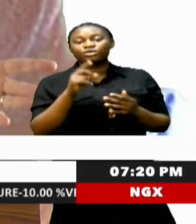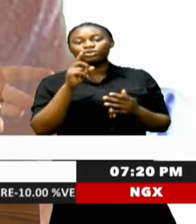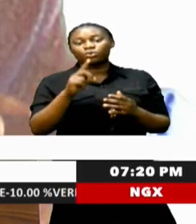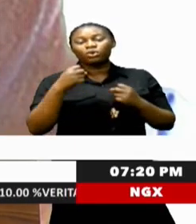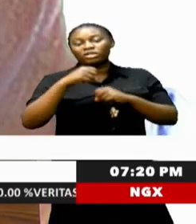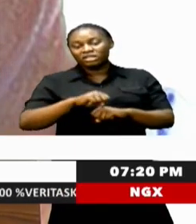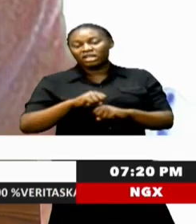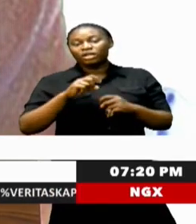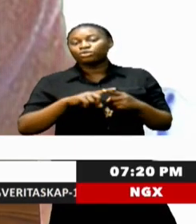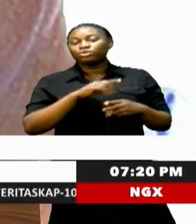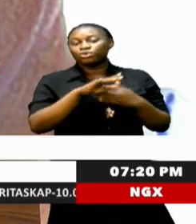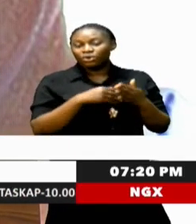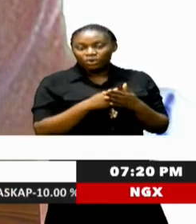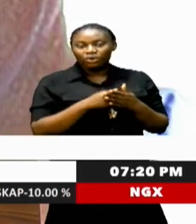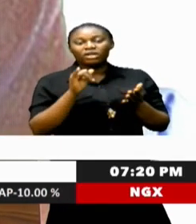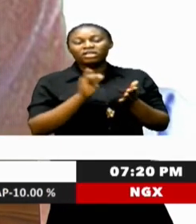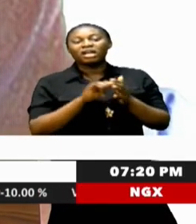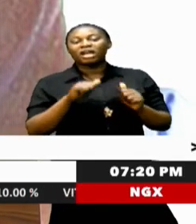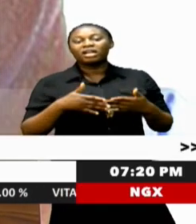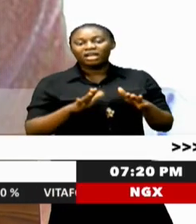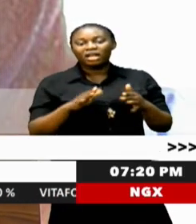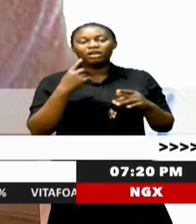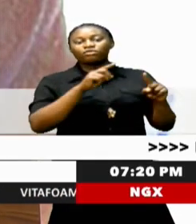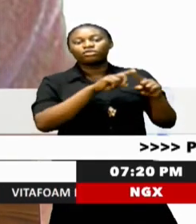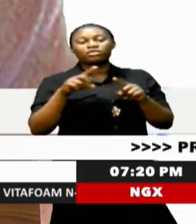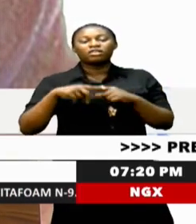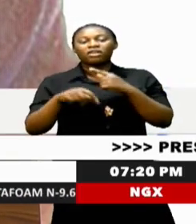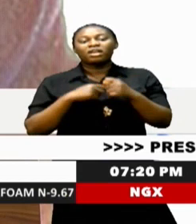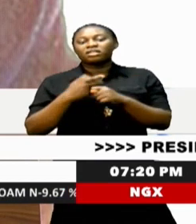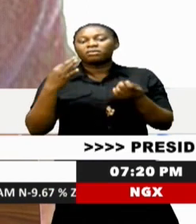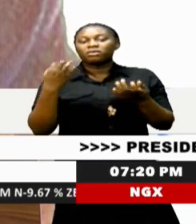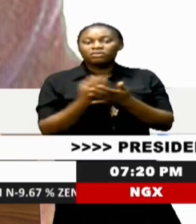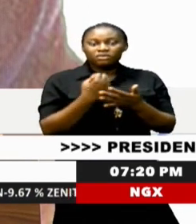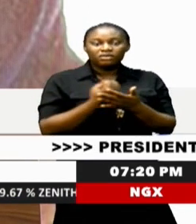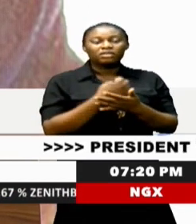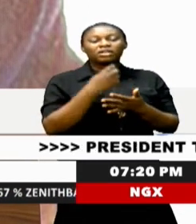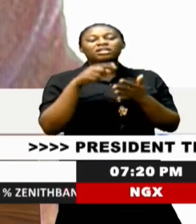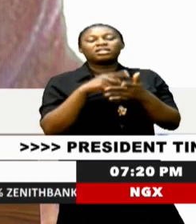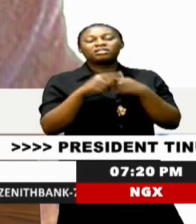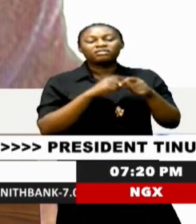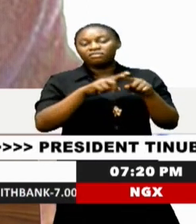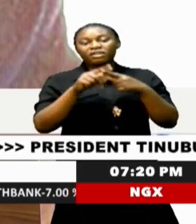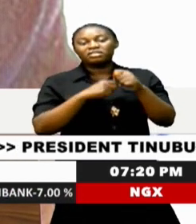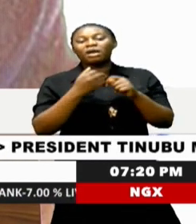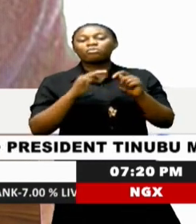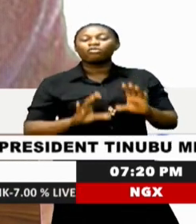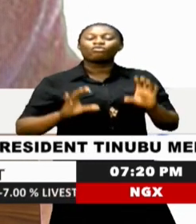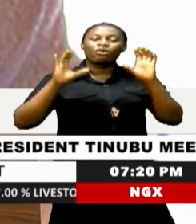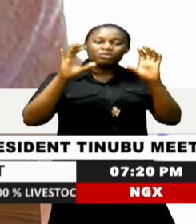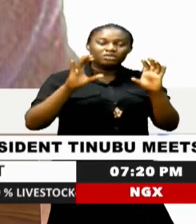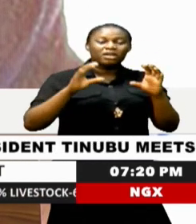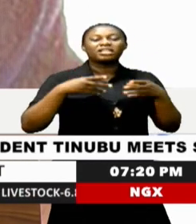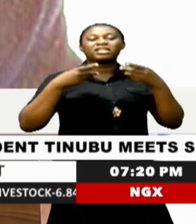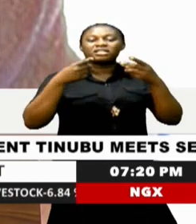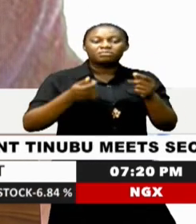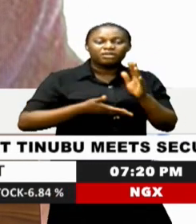all. They can allow for different types of economies, different levels of commitment, different types of speed and joining up to